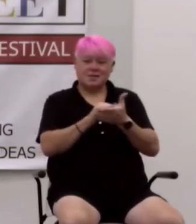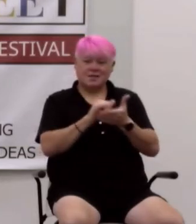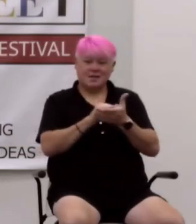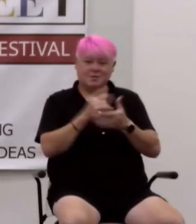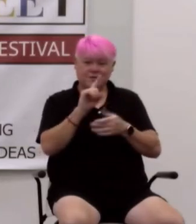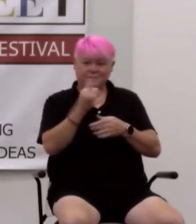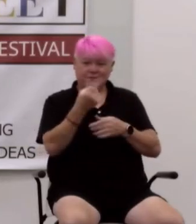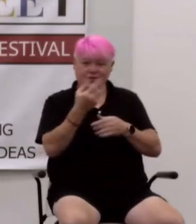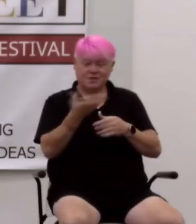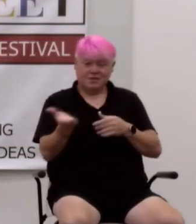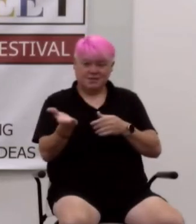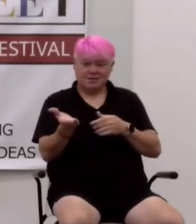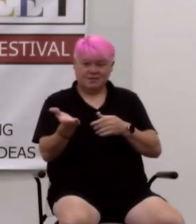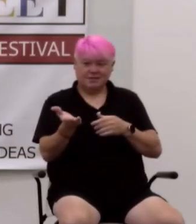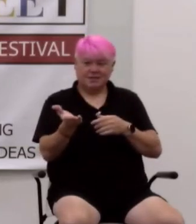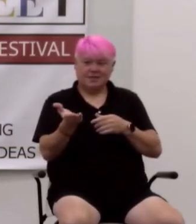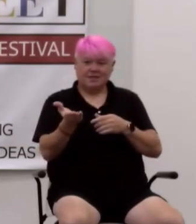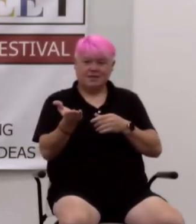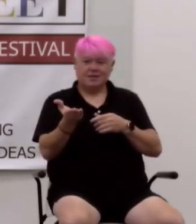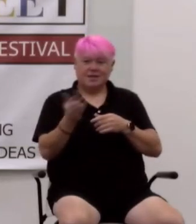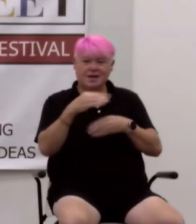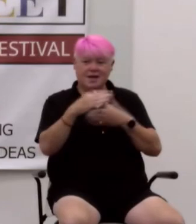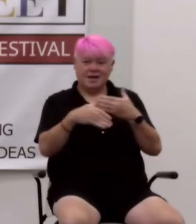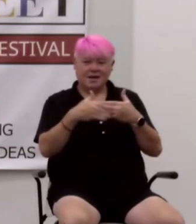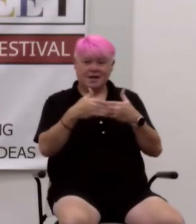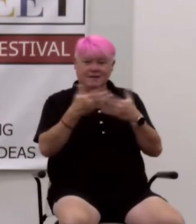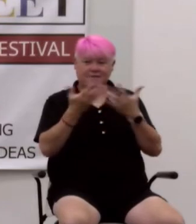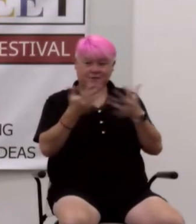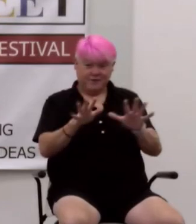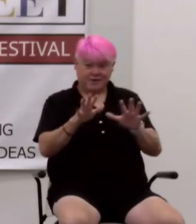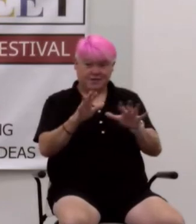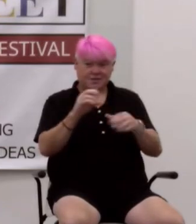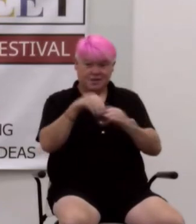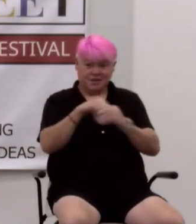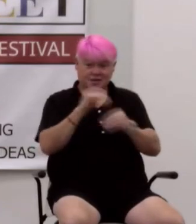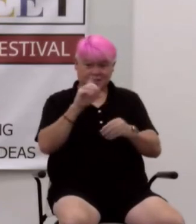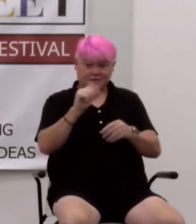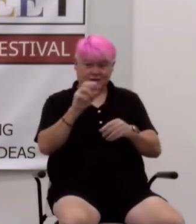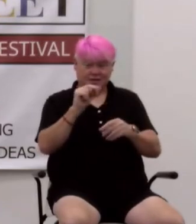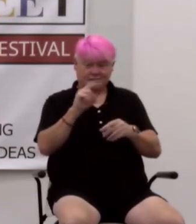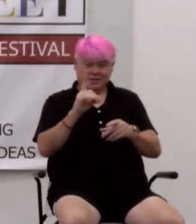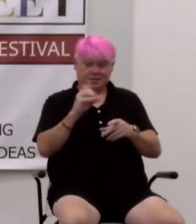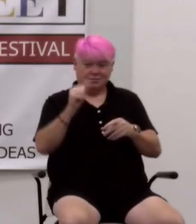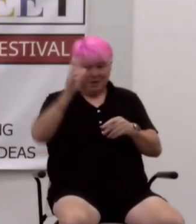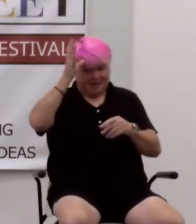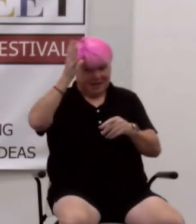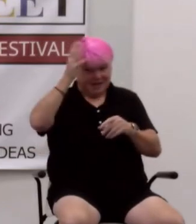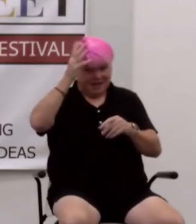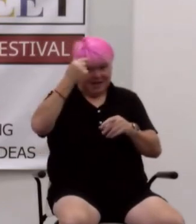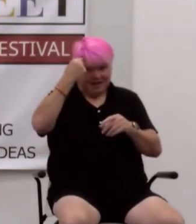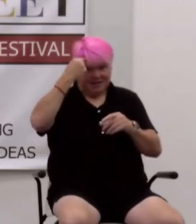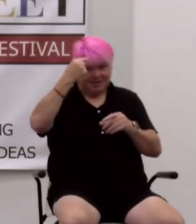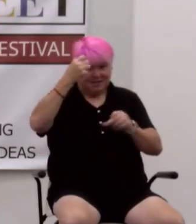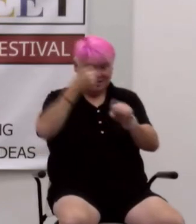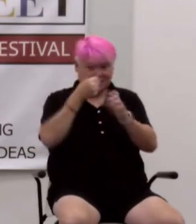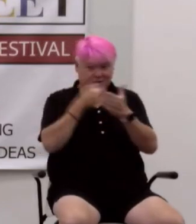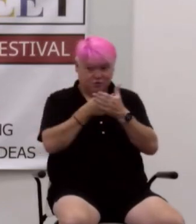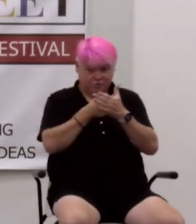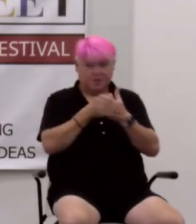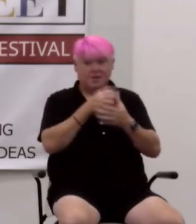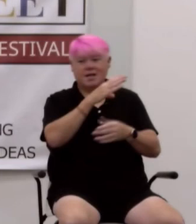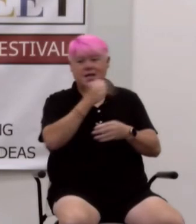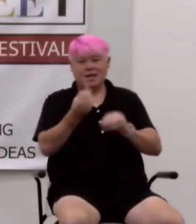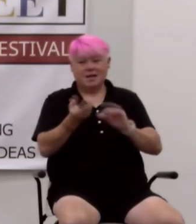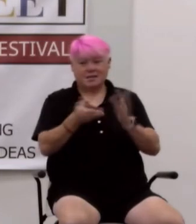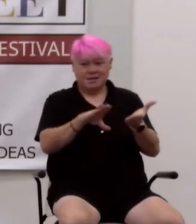that right after I finished The Outlander, my father had a stroke, and died a year and a half